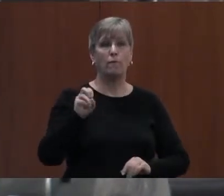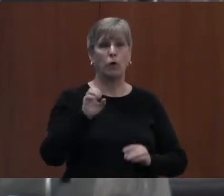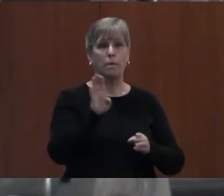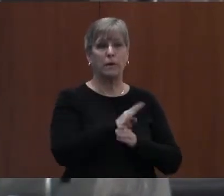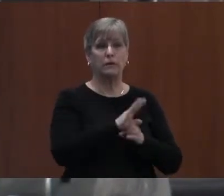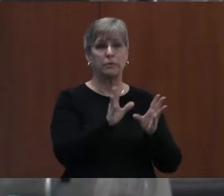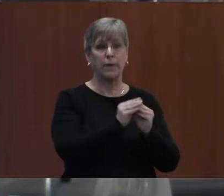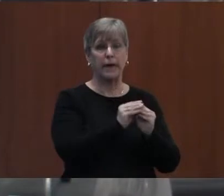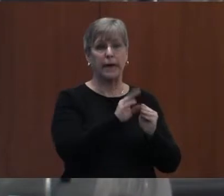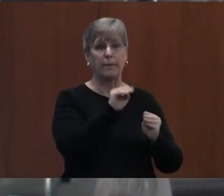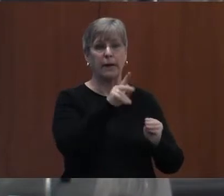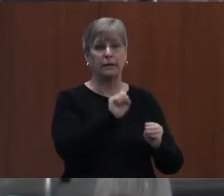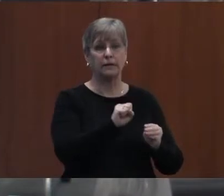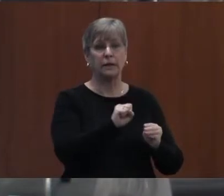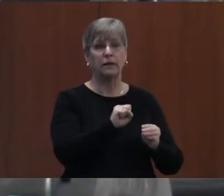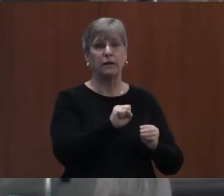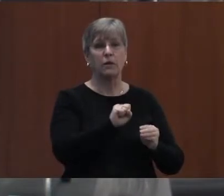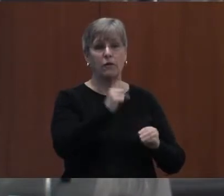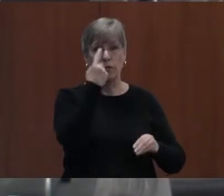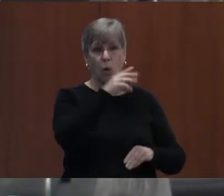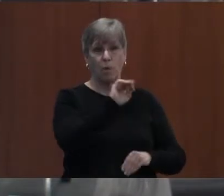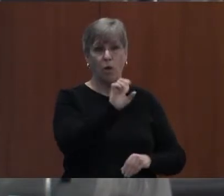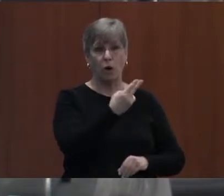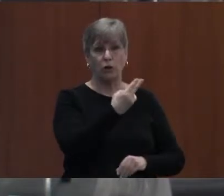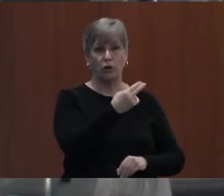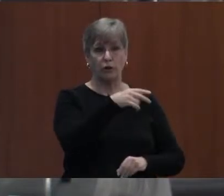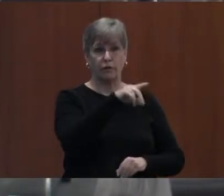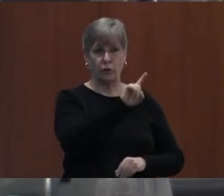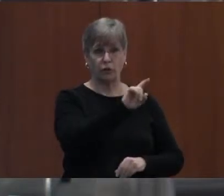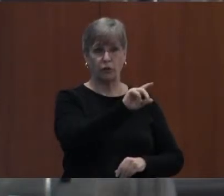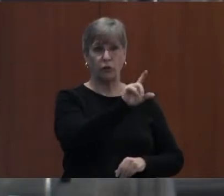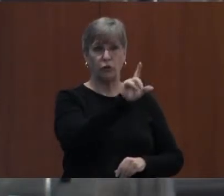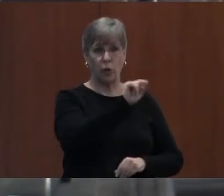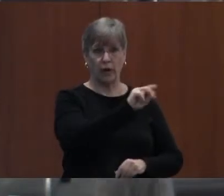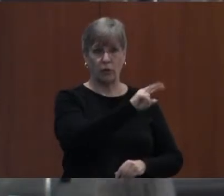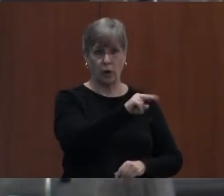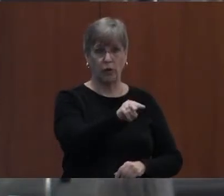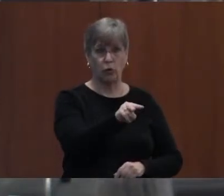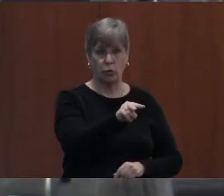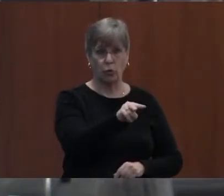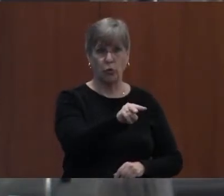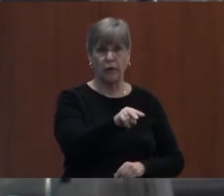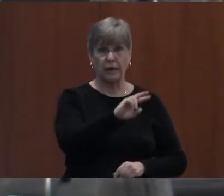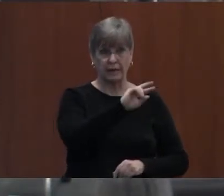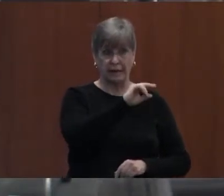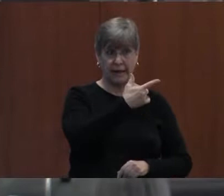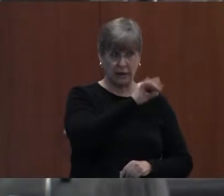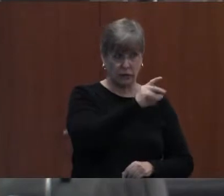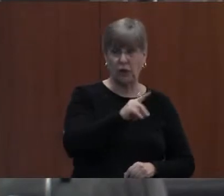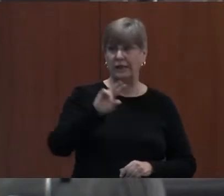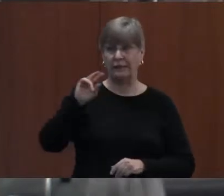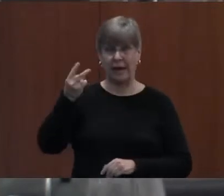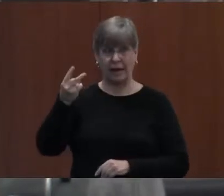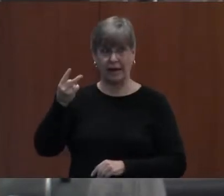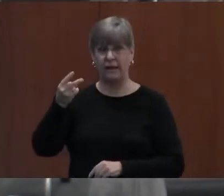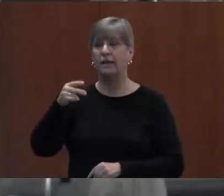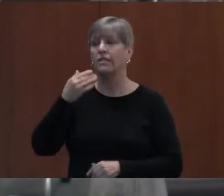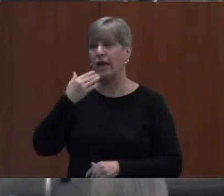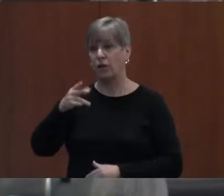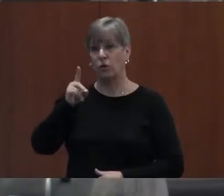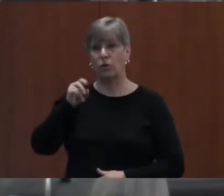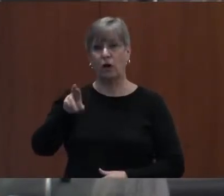minutes dated March 1st, 2022. Mr. Gaspard, is there a second? Second. Thank you, Dr.